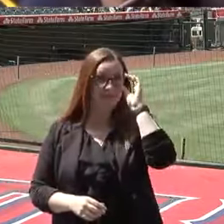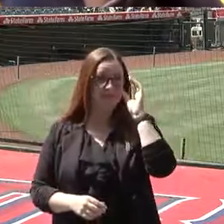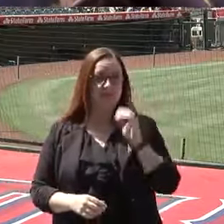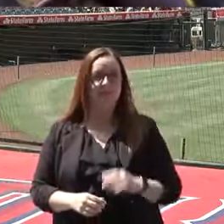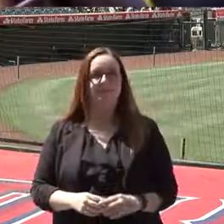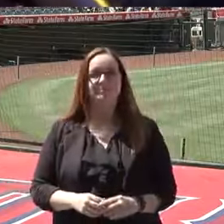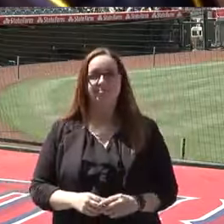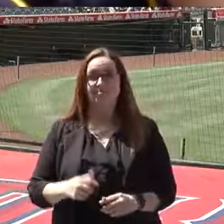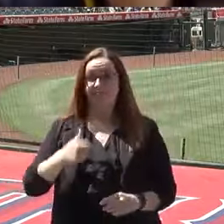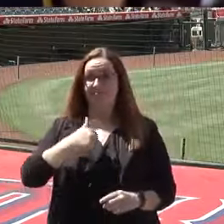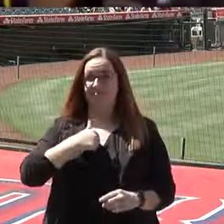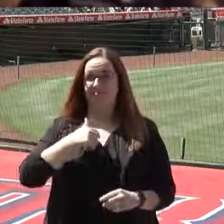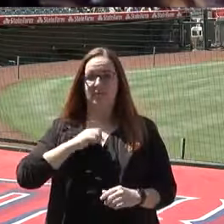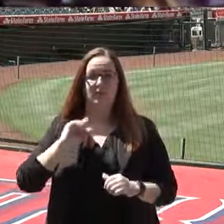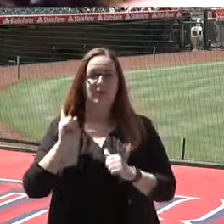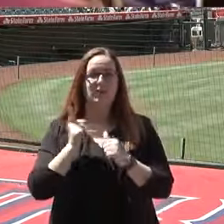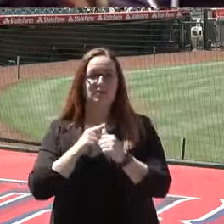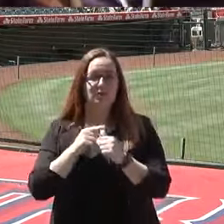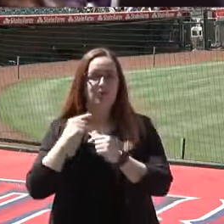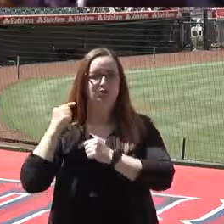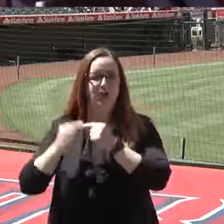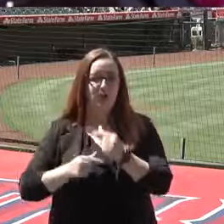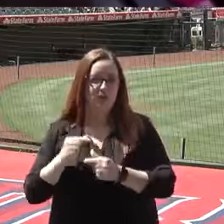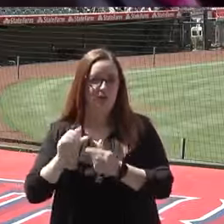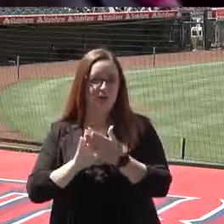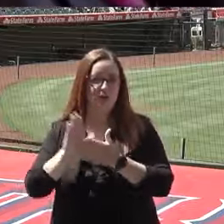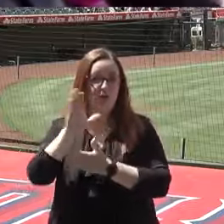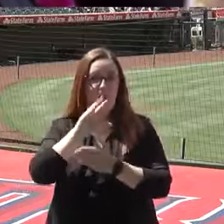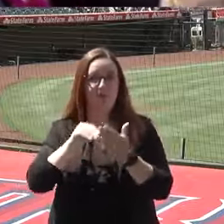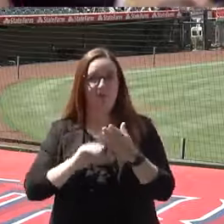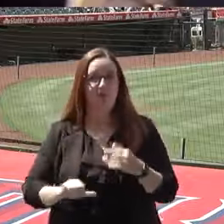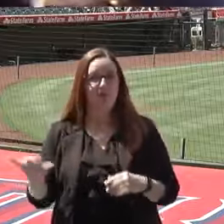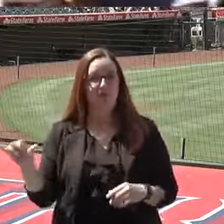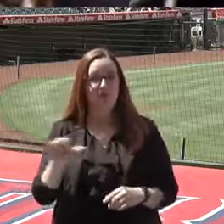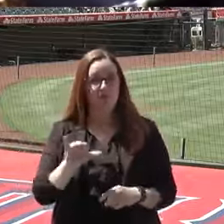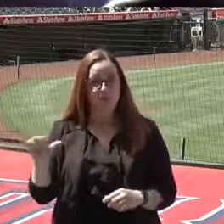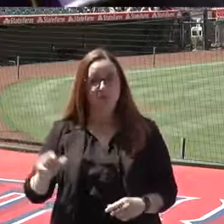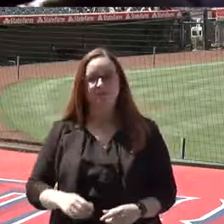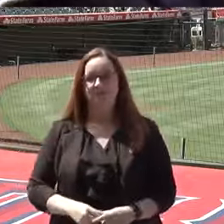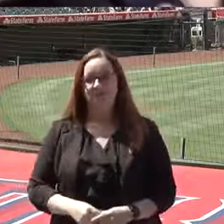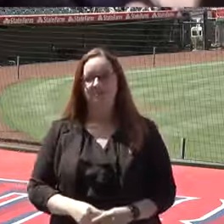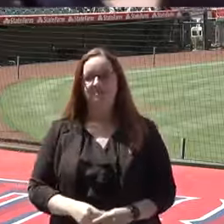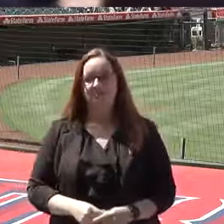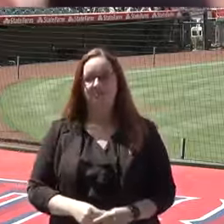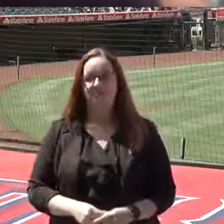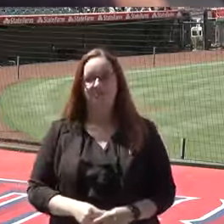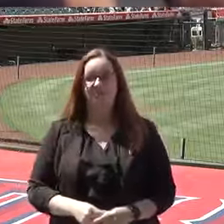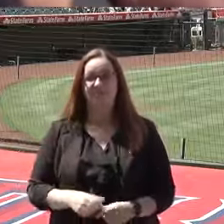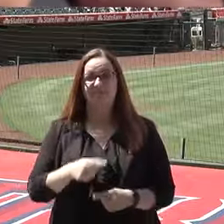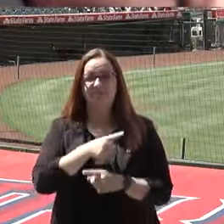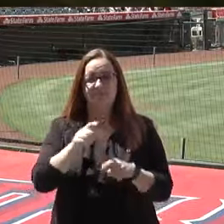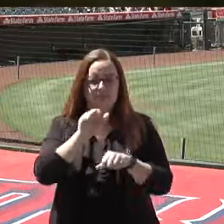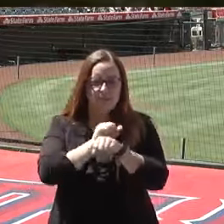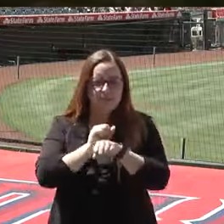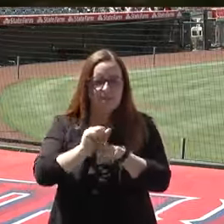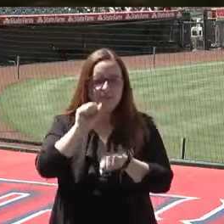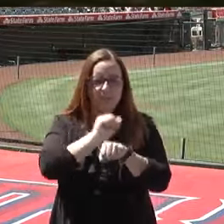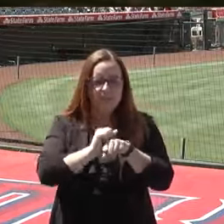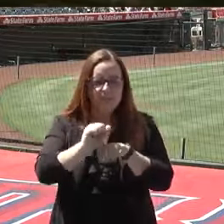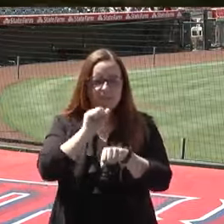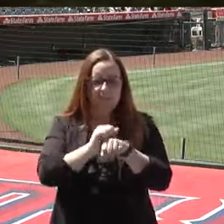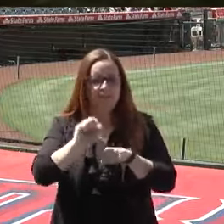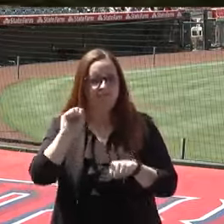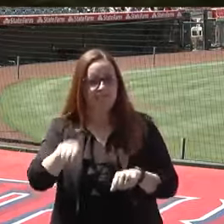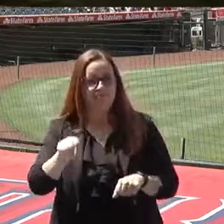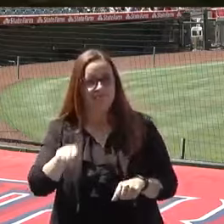I was a first generation to college student too. And I know how incredibly hard you worked to get here.